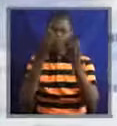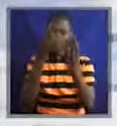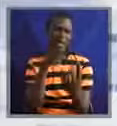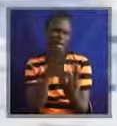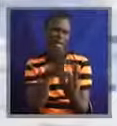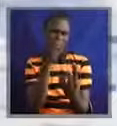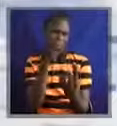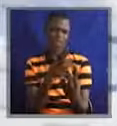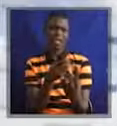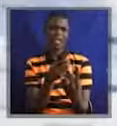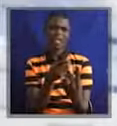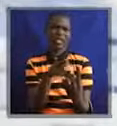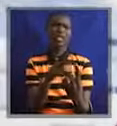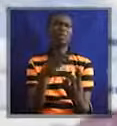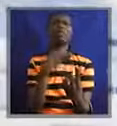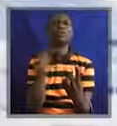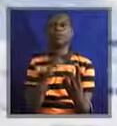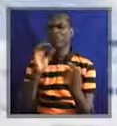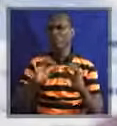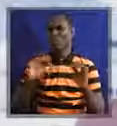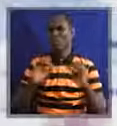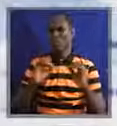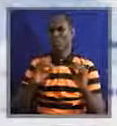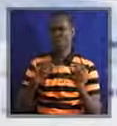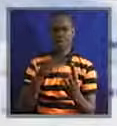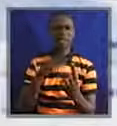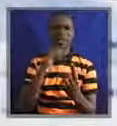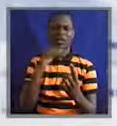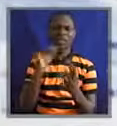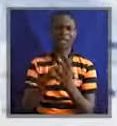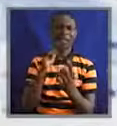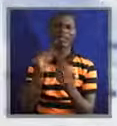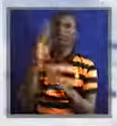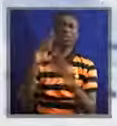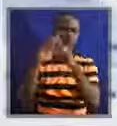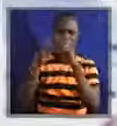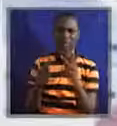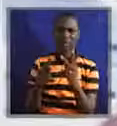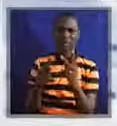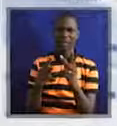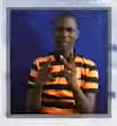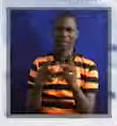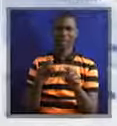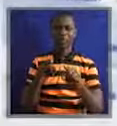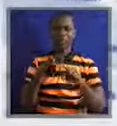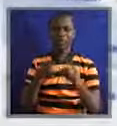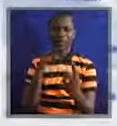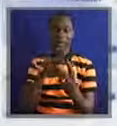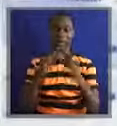no onye osofo wan klemu so ye nyame nipa ono de abosom de ena na